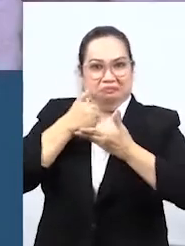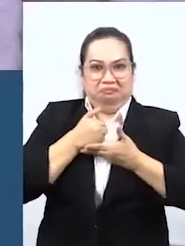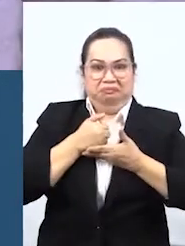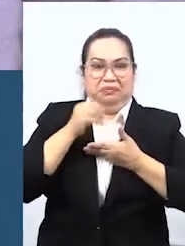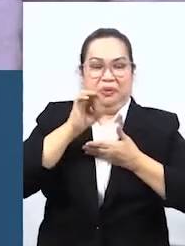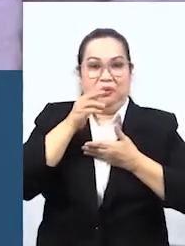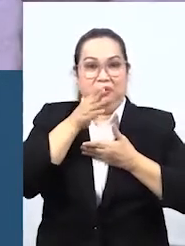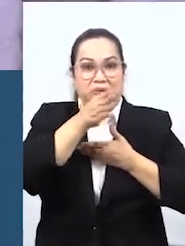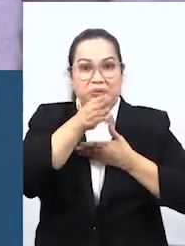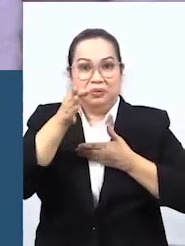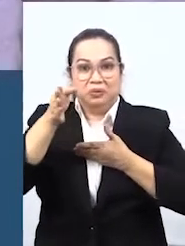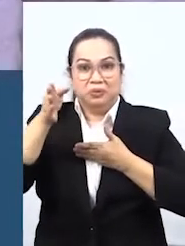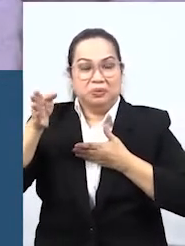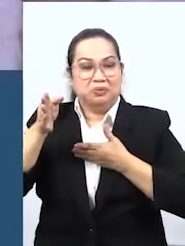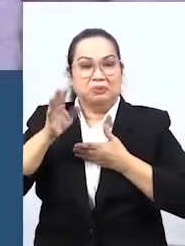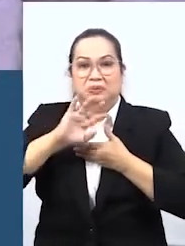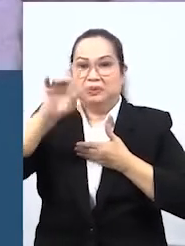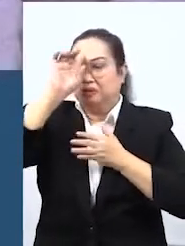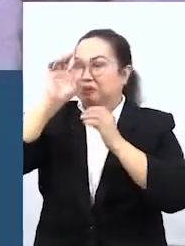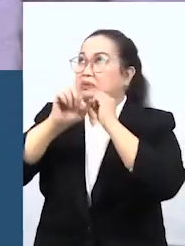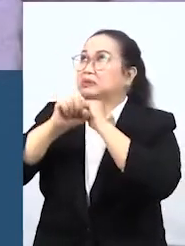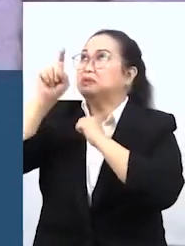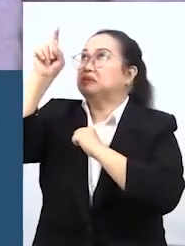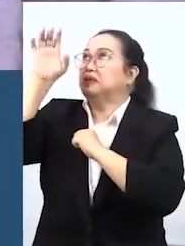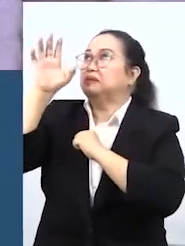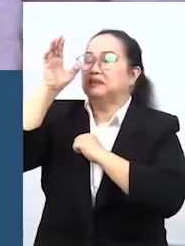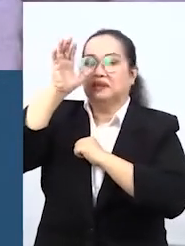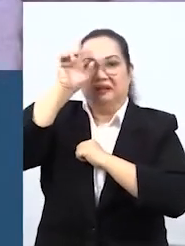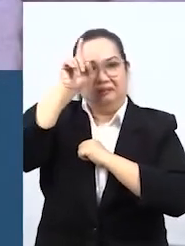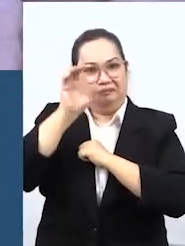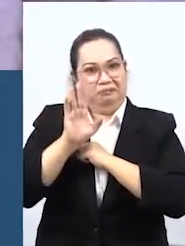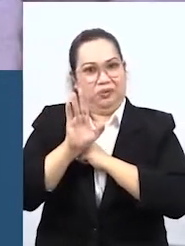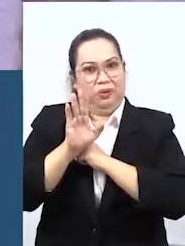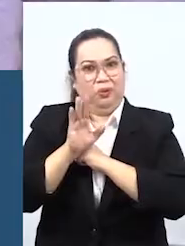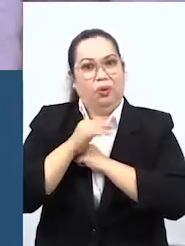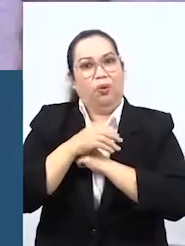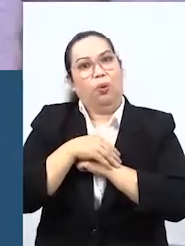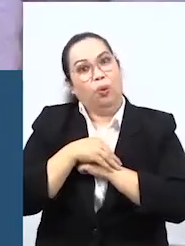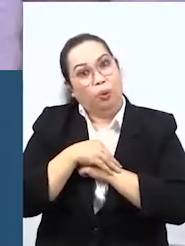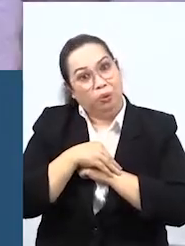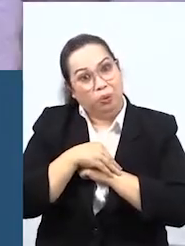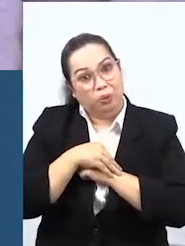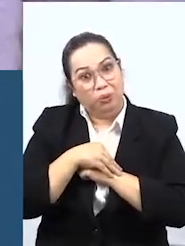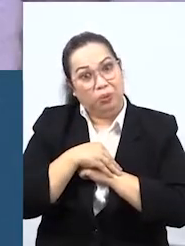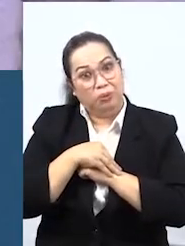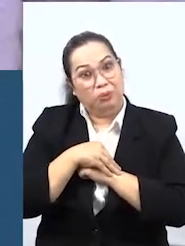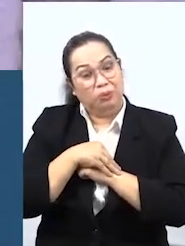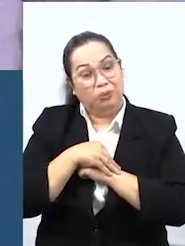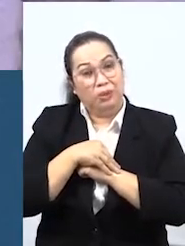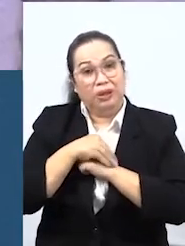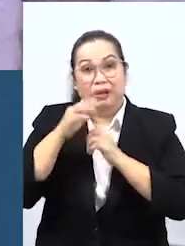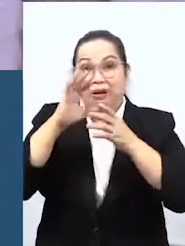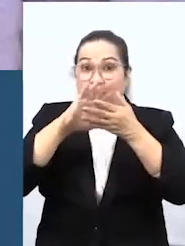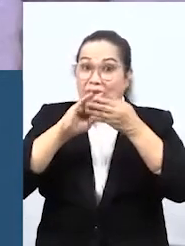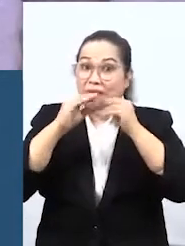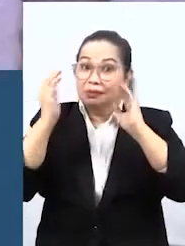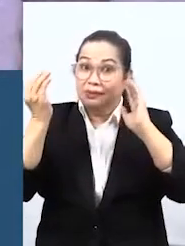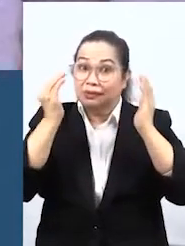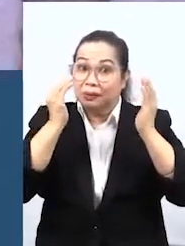someone whom you no longer trust oh The Parable is